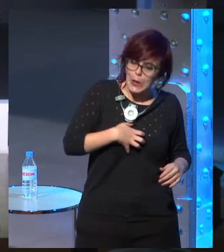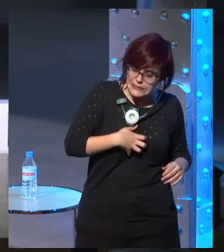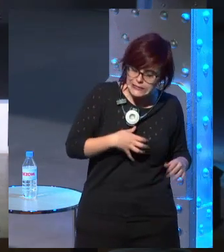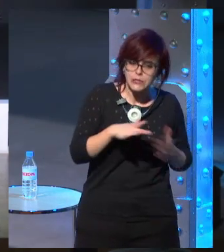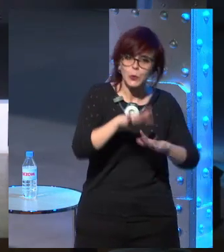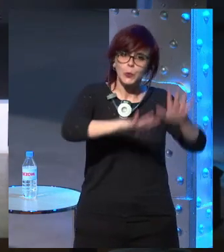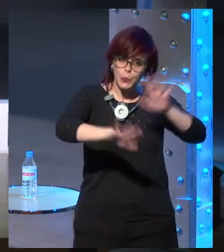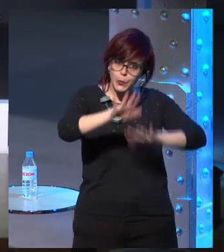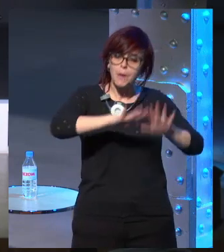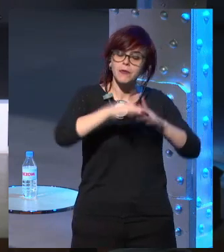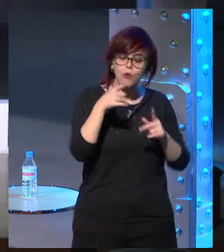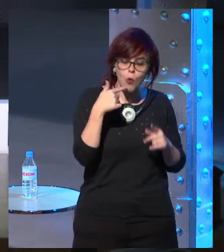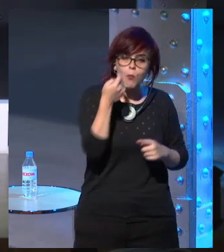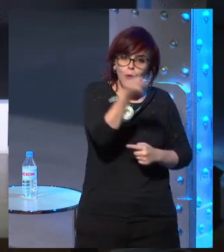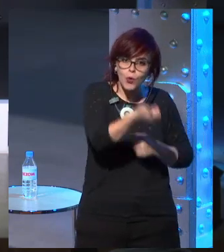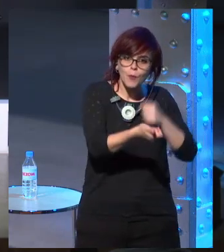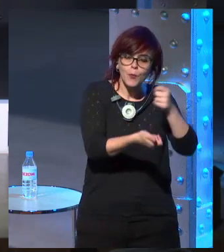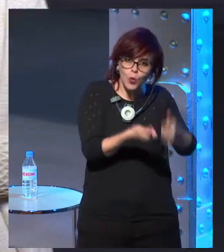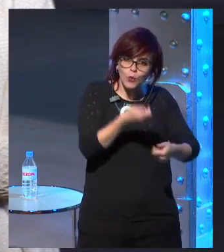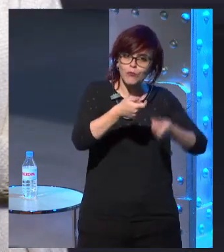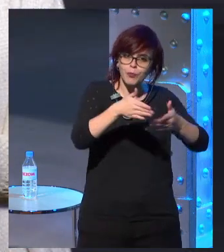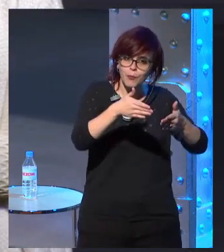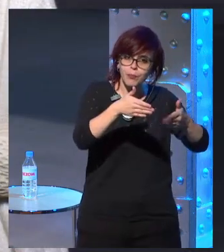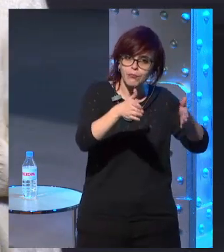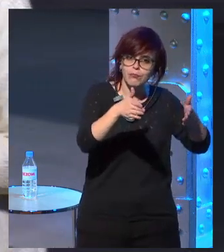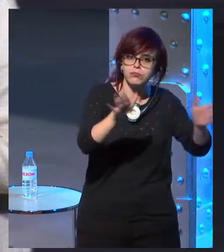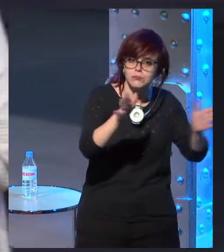to build these maps